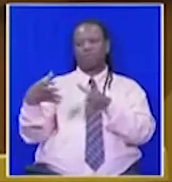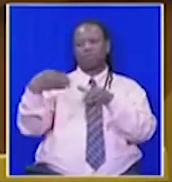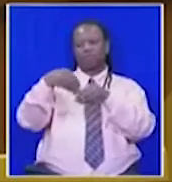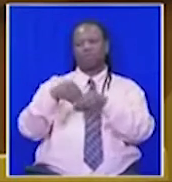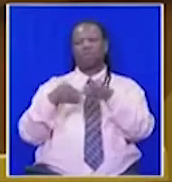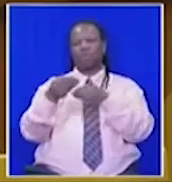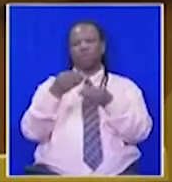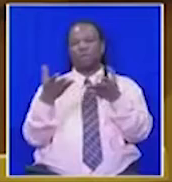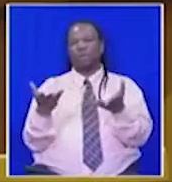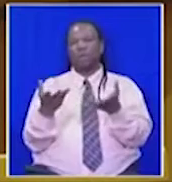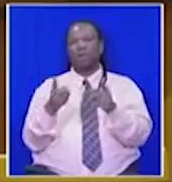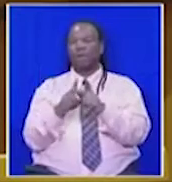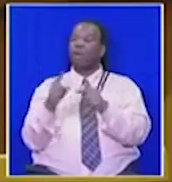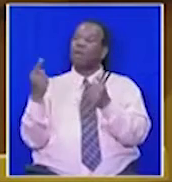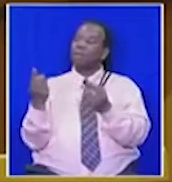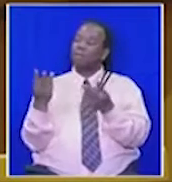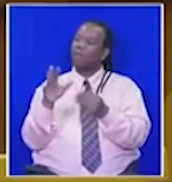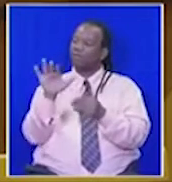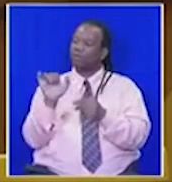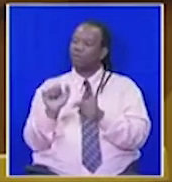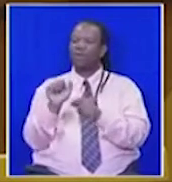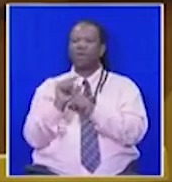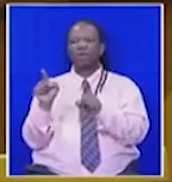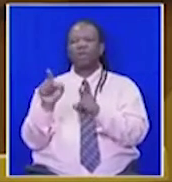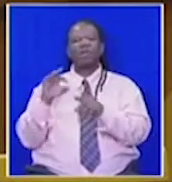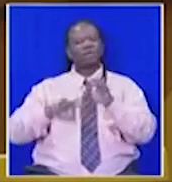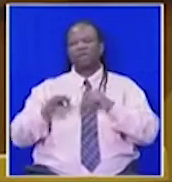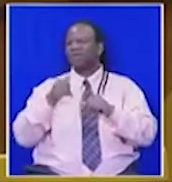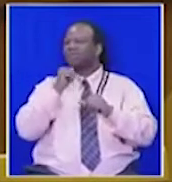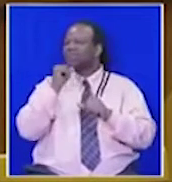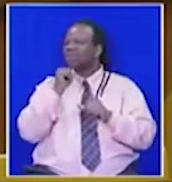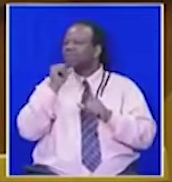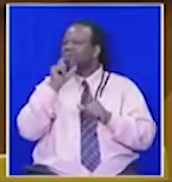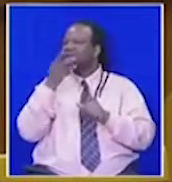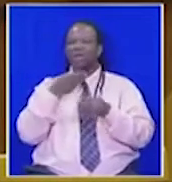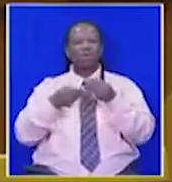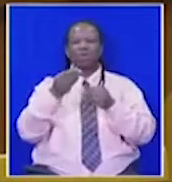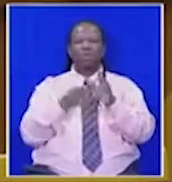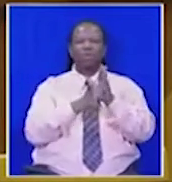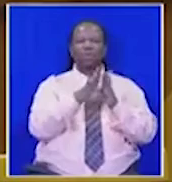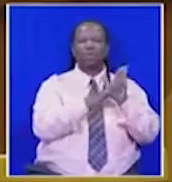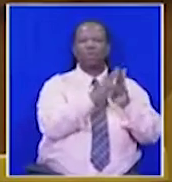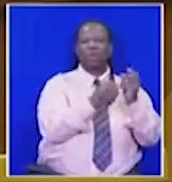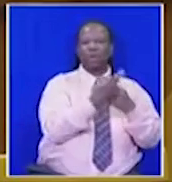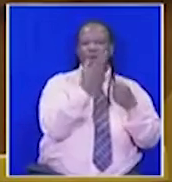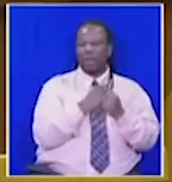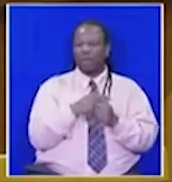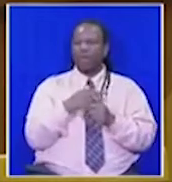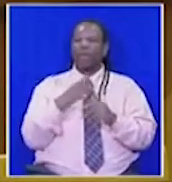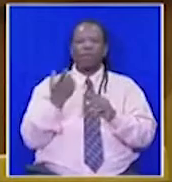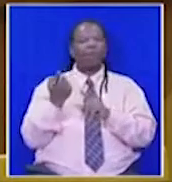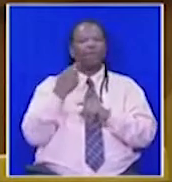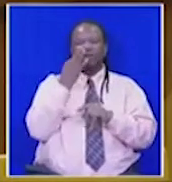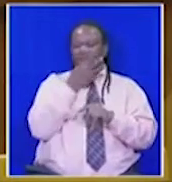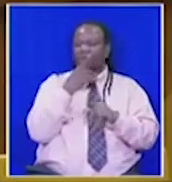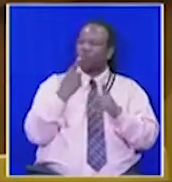of South Africa benefits from any form of economic growth that we have. We said that we will do whatever we can in terms